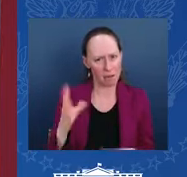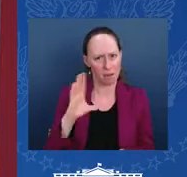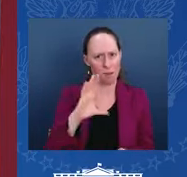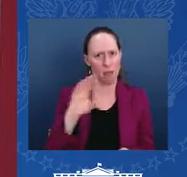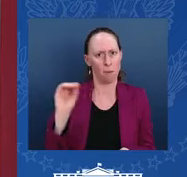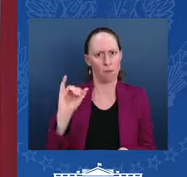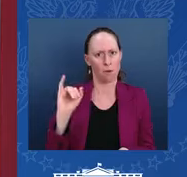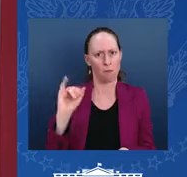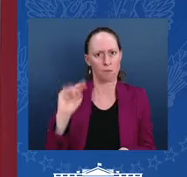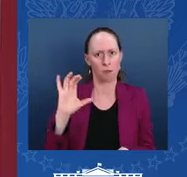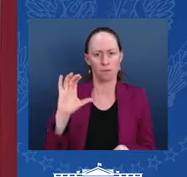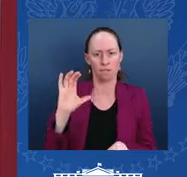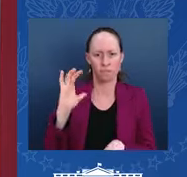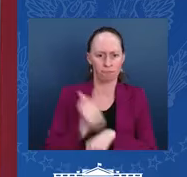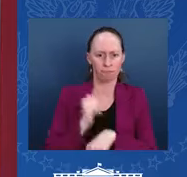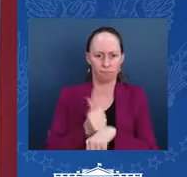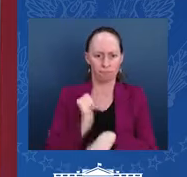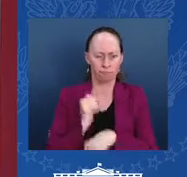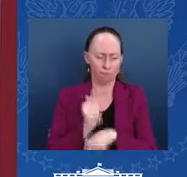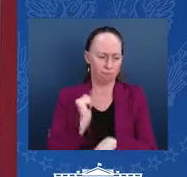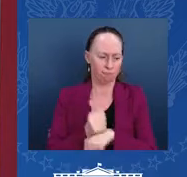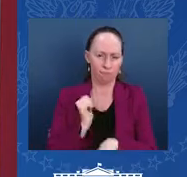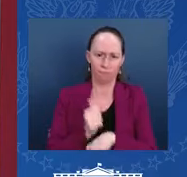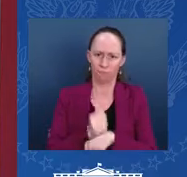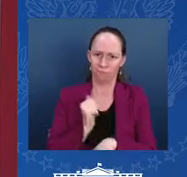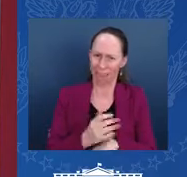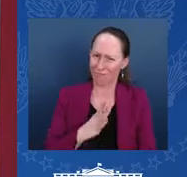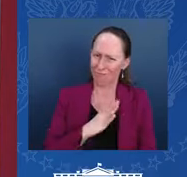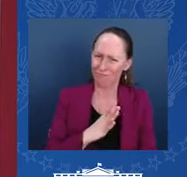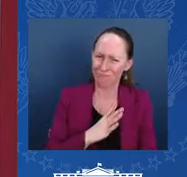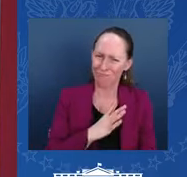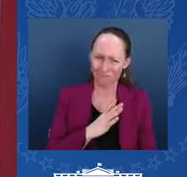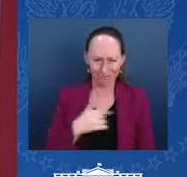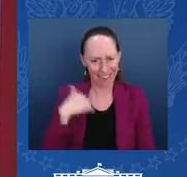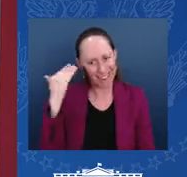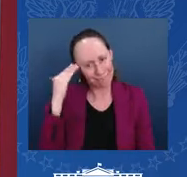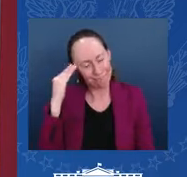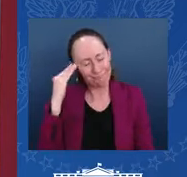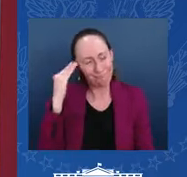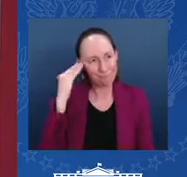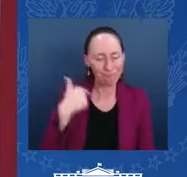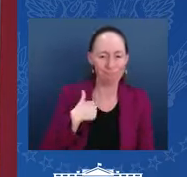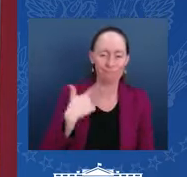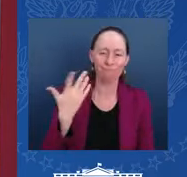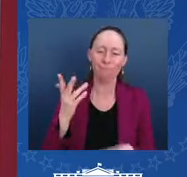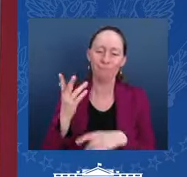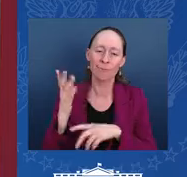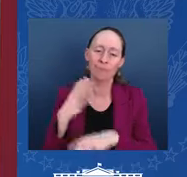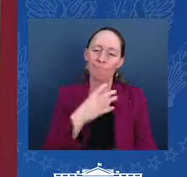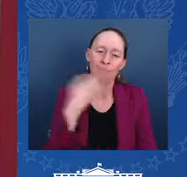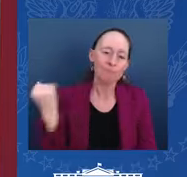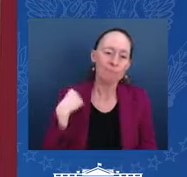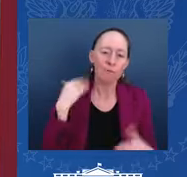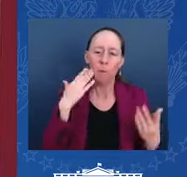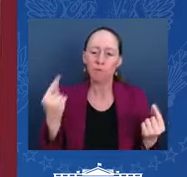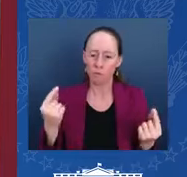corporations. Americans don't like to be played for suckers. We don't like that, and we're tired of